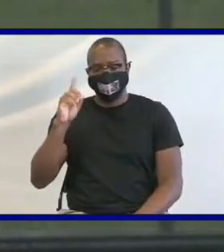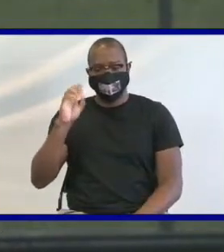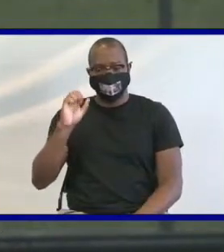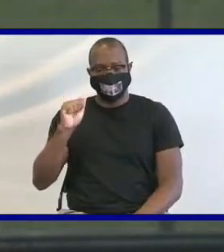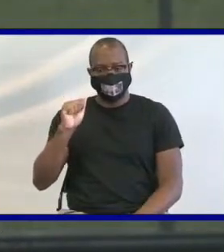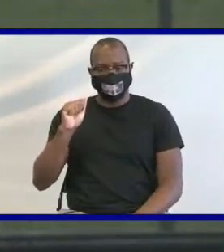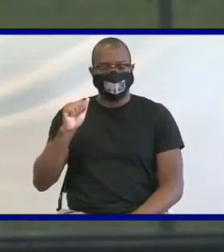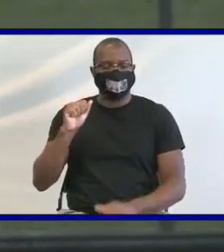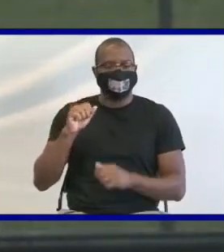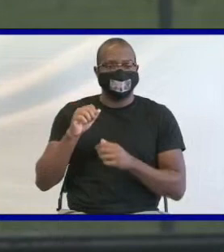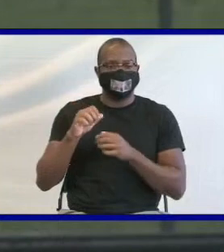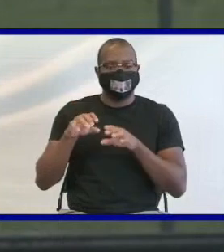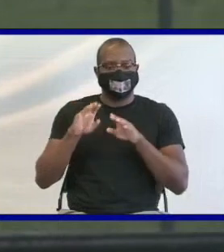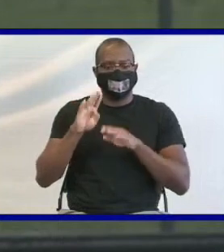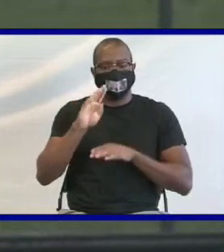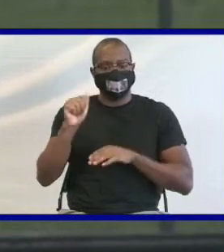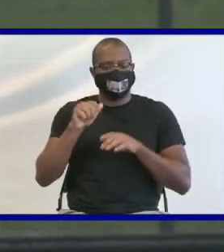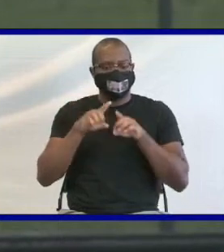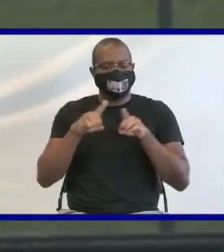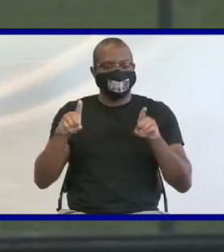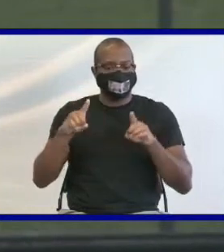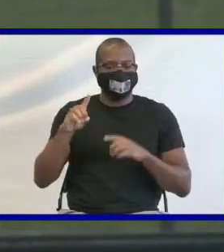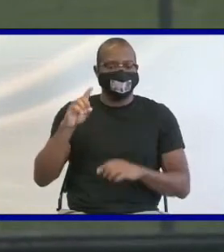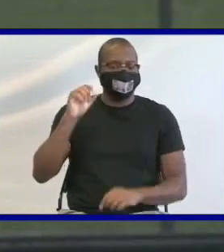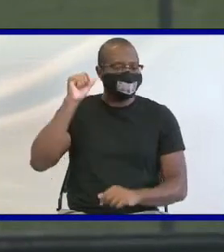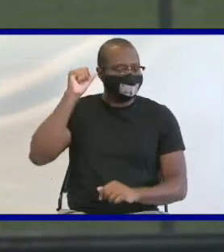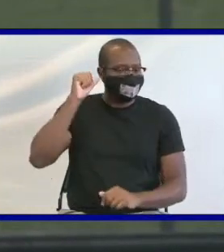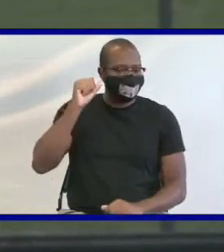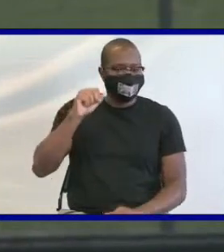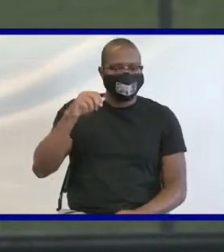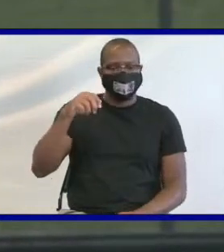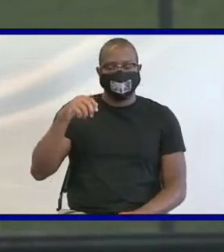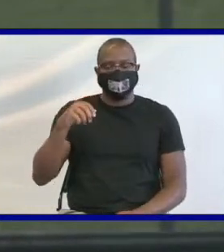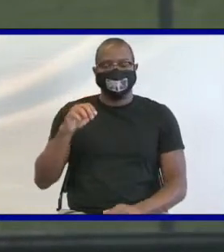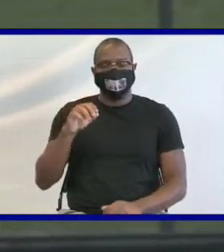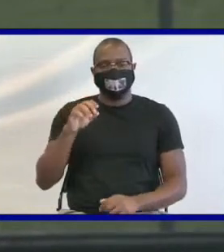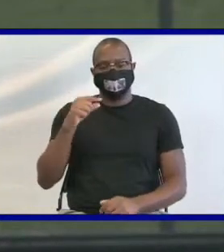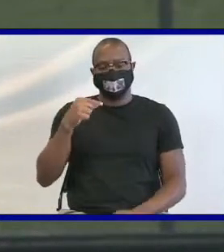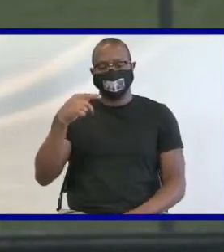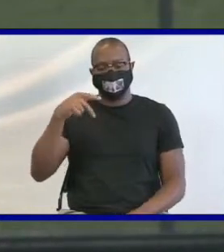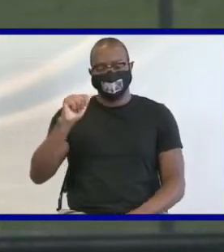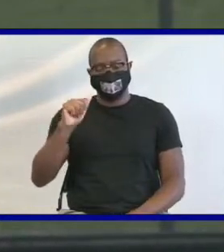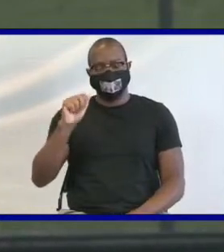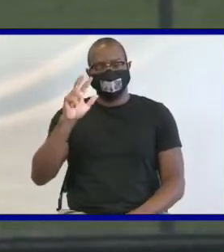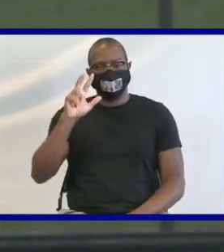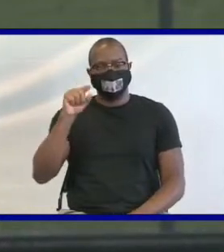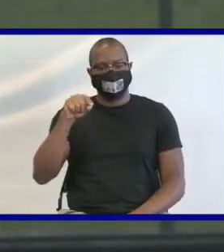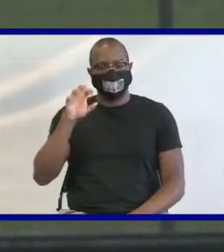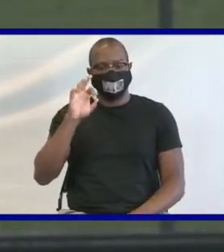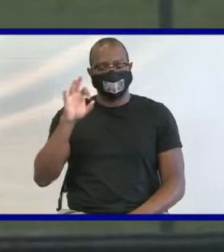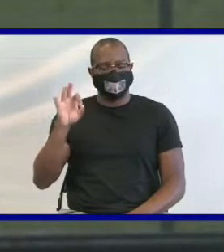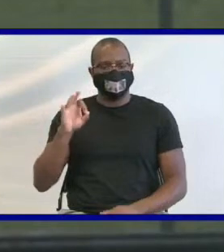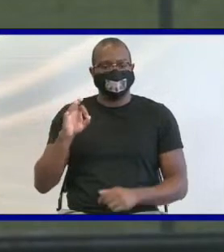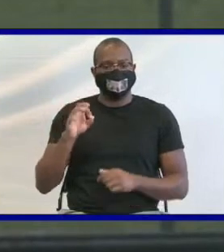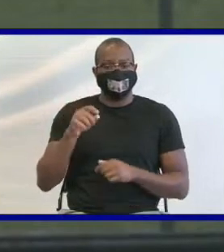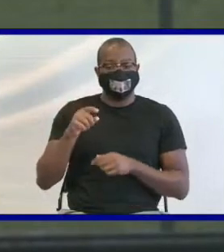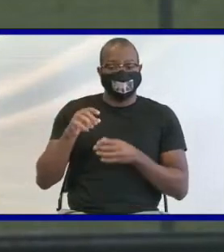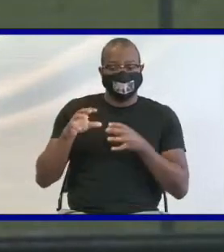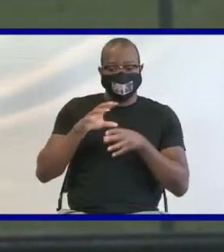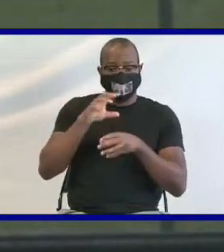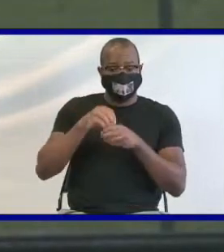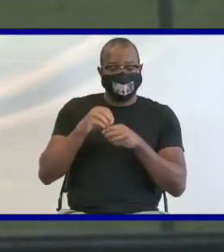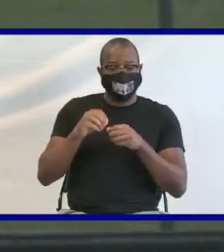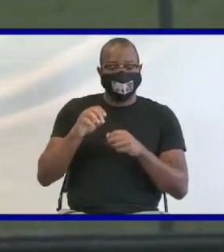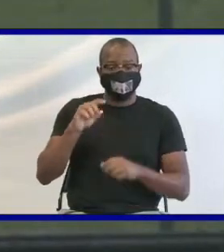and Audiology and a GPA of 3.9. Riley represented the Zips as a member of the University of Akron women's soccer